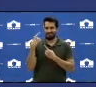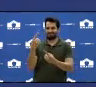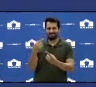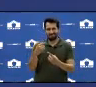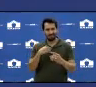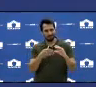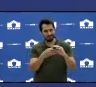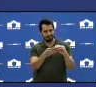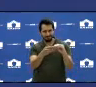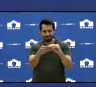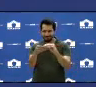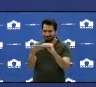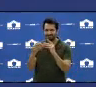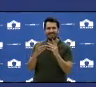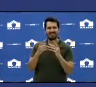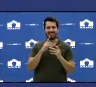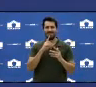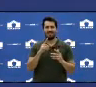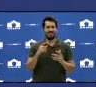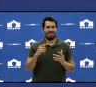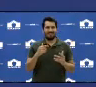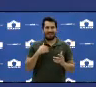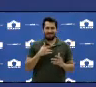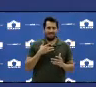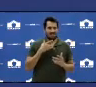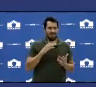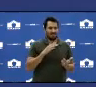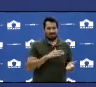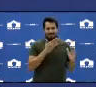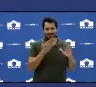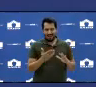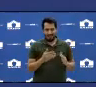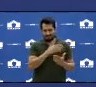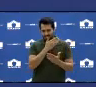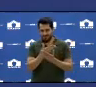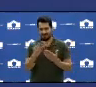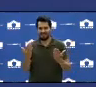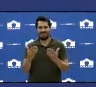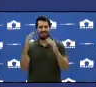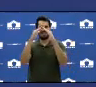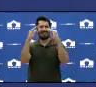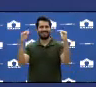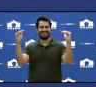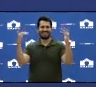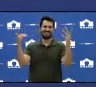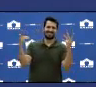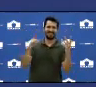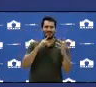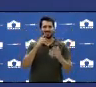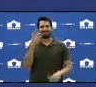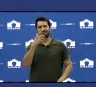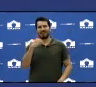feel like I've died and landed in heaven in the great San Antonio Independent School District. That's